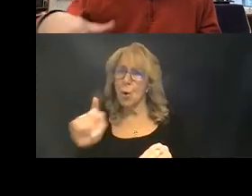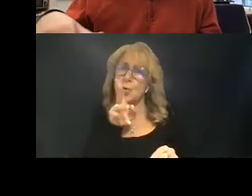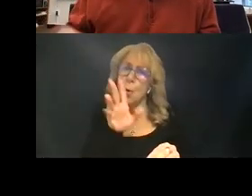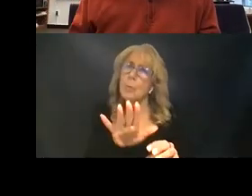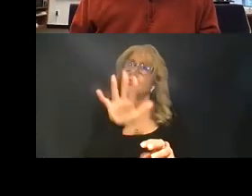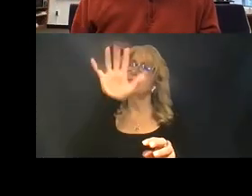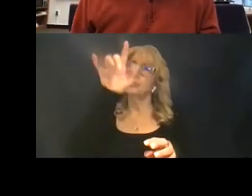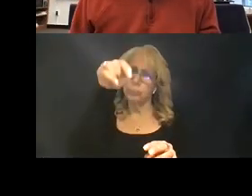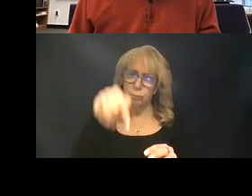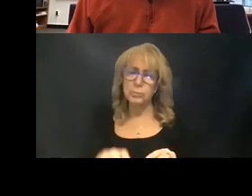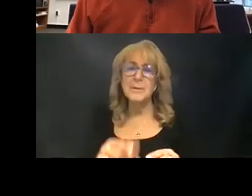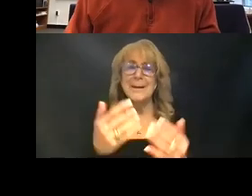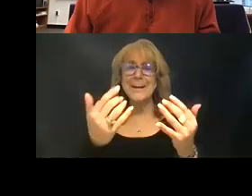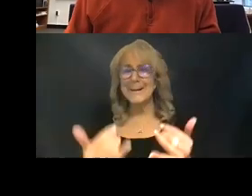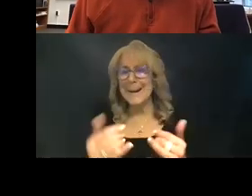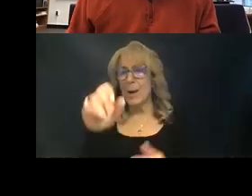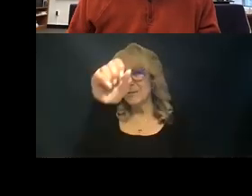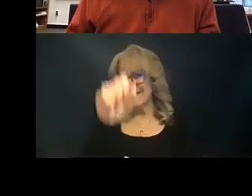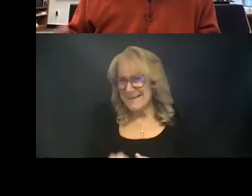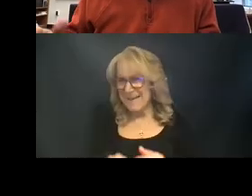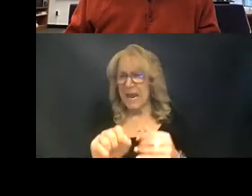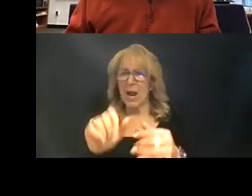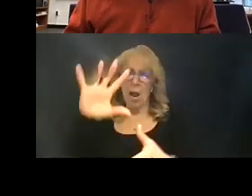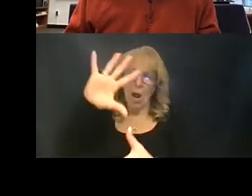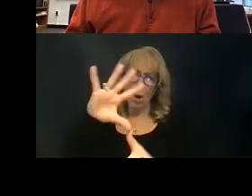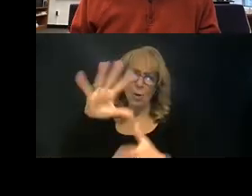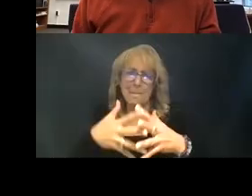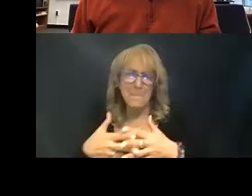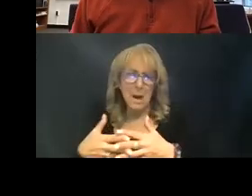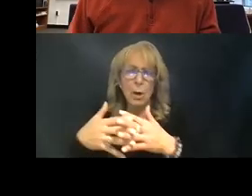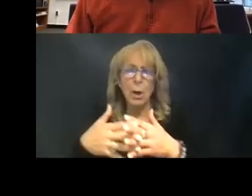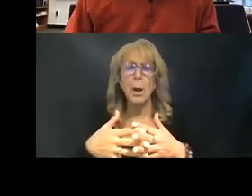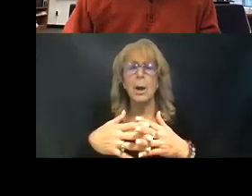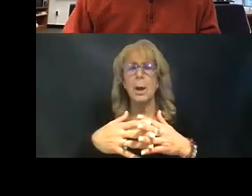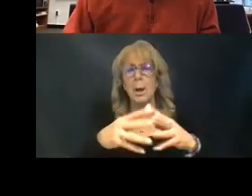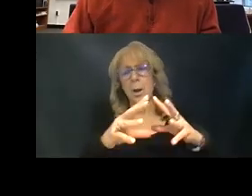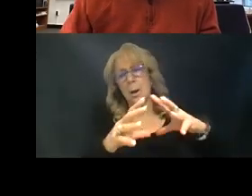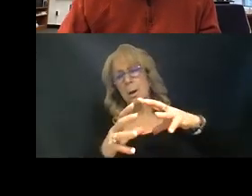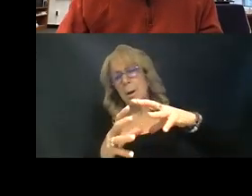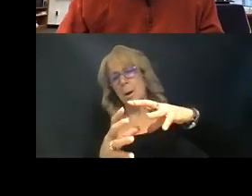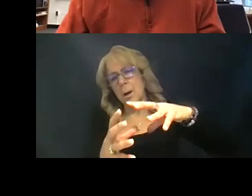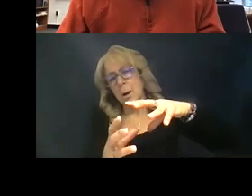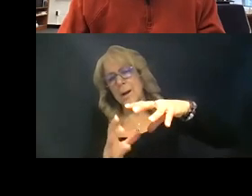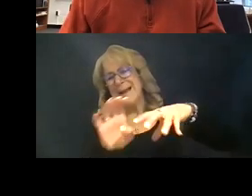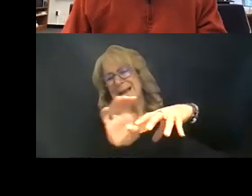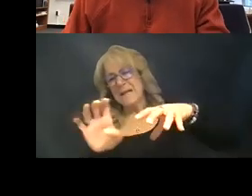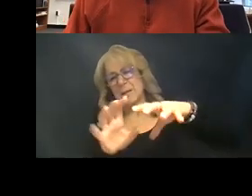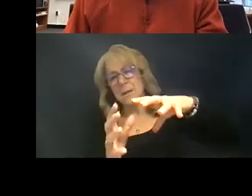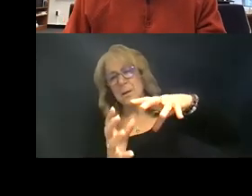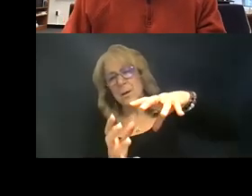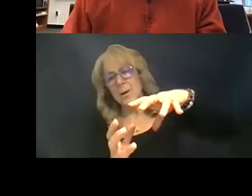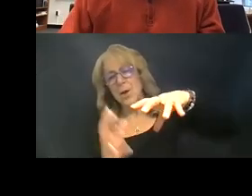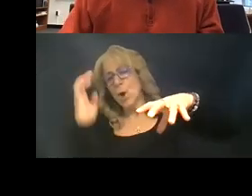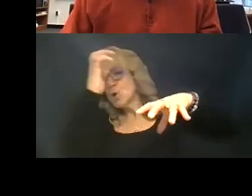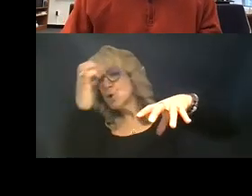go now towards South America and then rotate eastward towards Europe